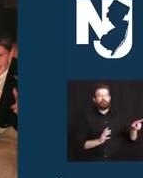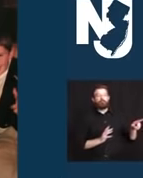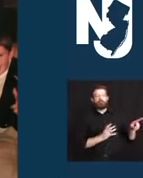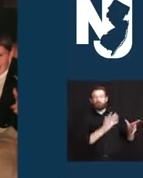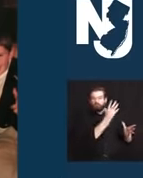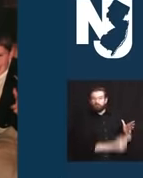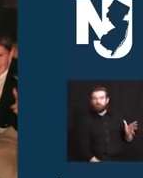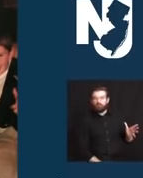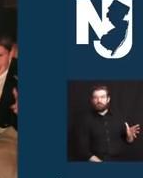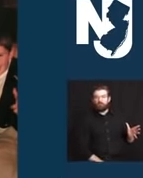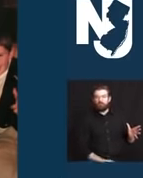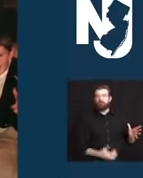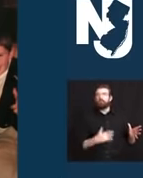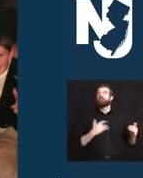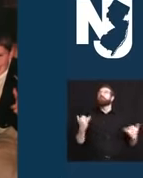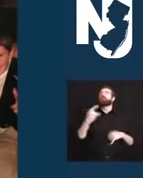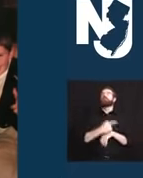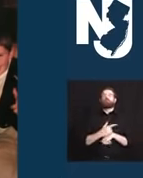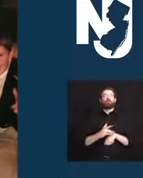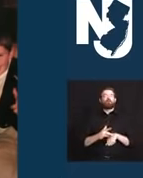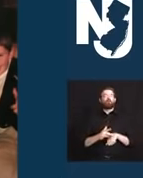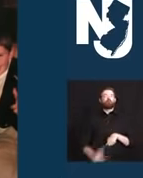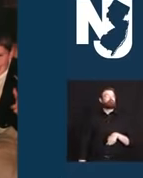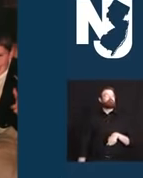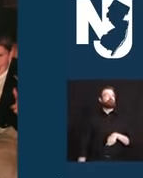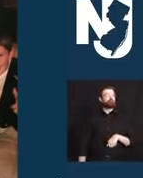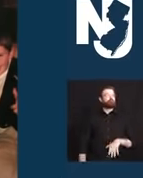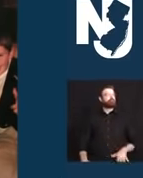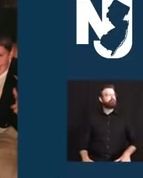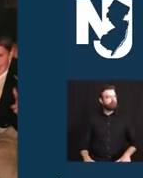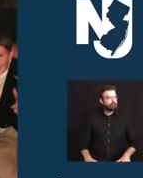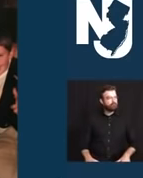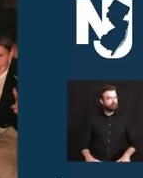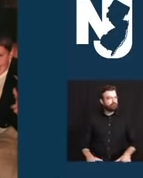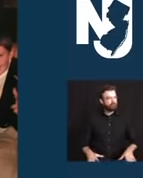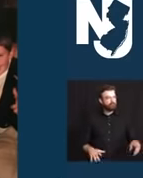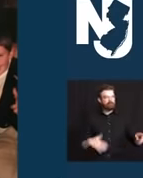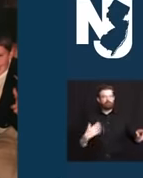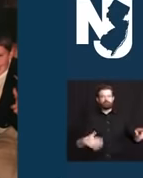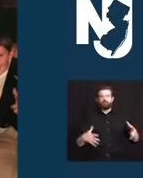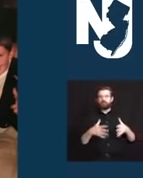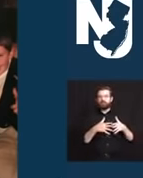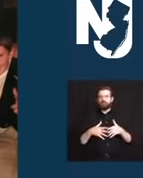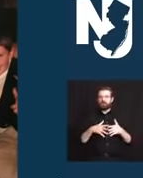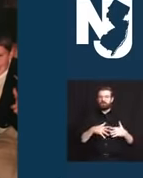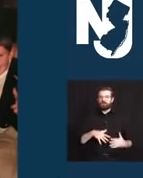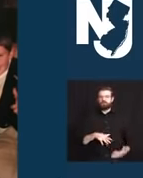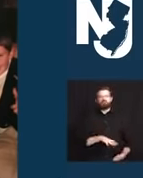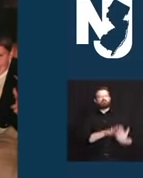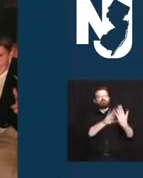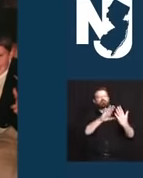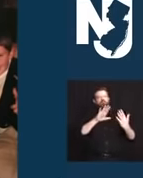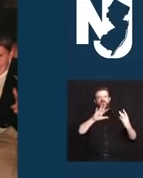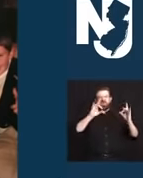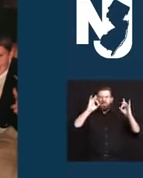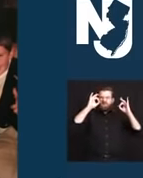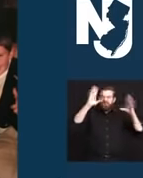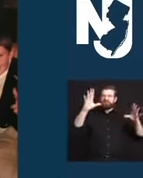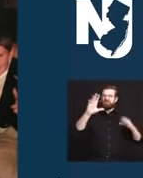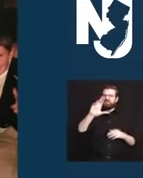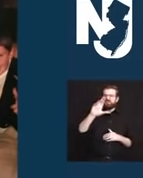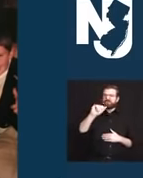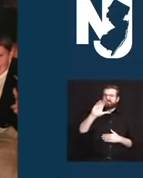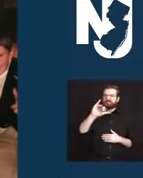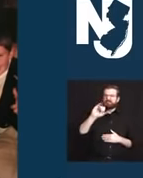in our history as we are confronting as never before the legacies of systemic racism that John Lewis dedicated his life